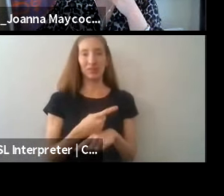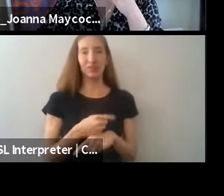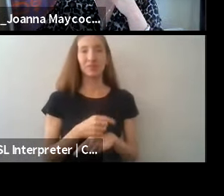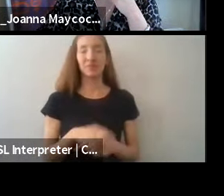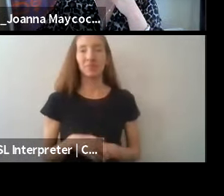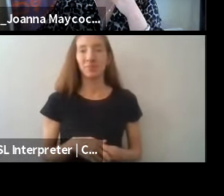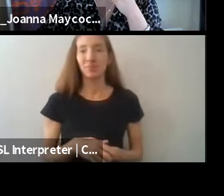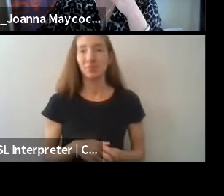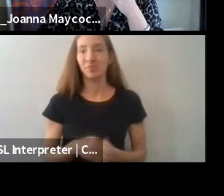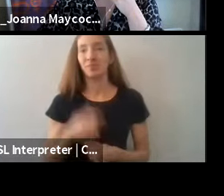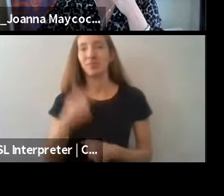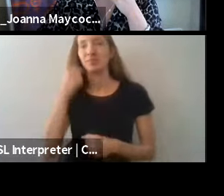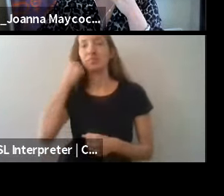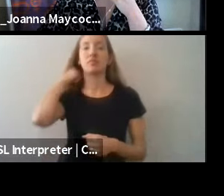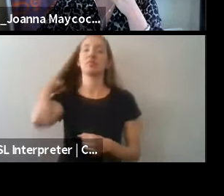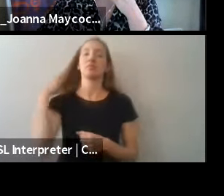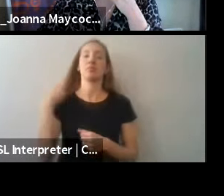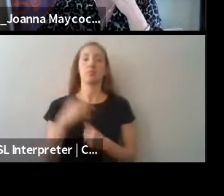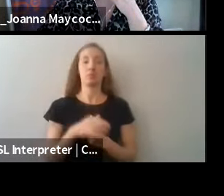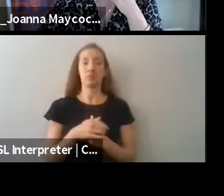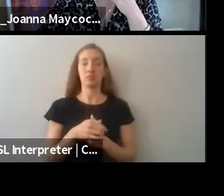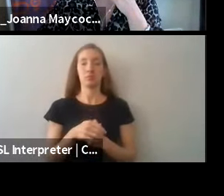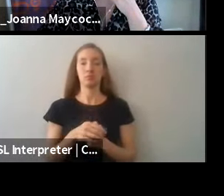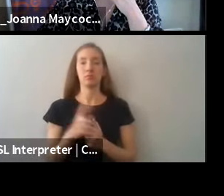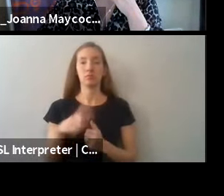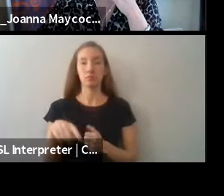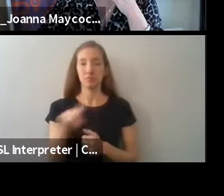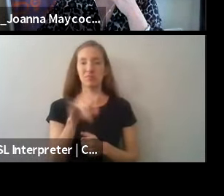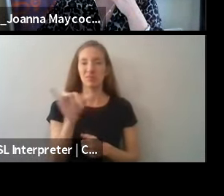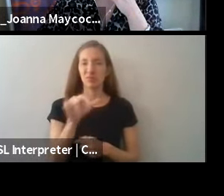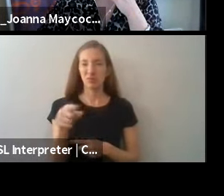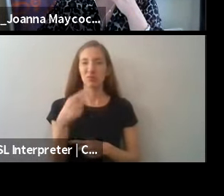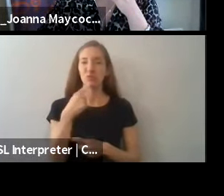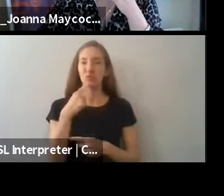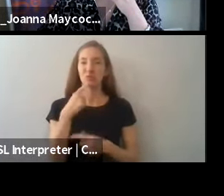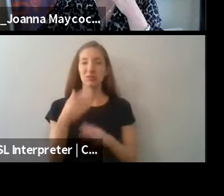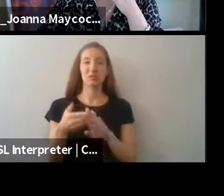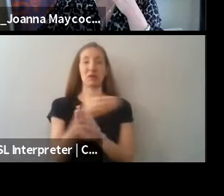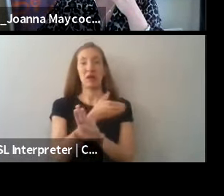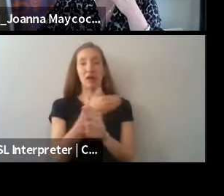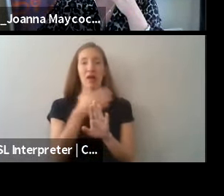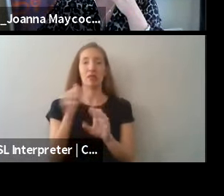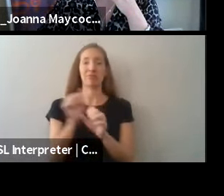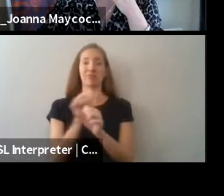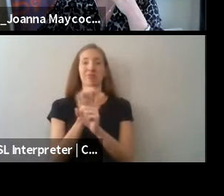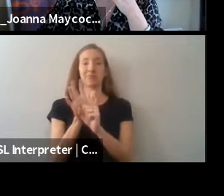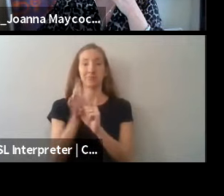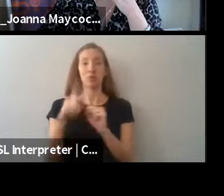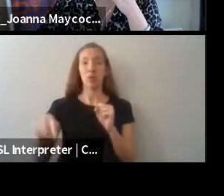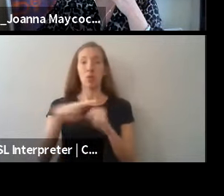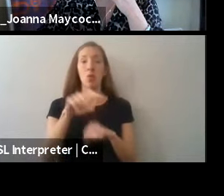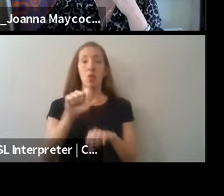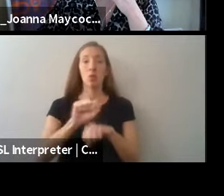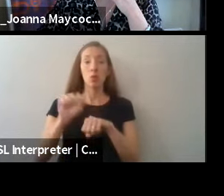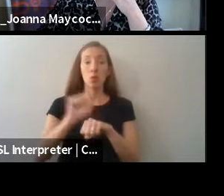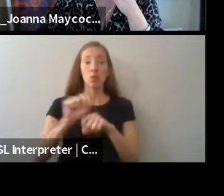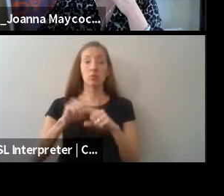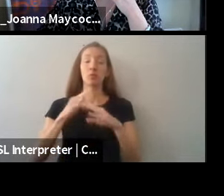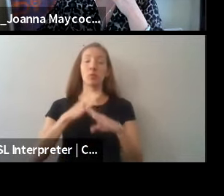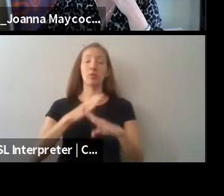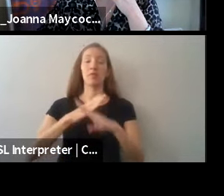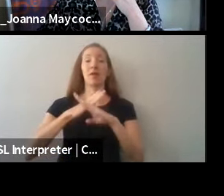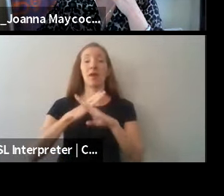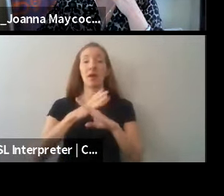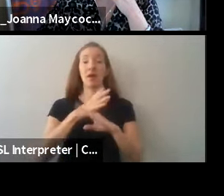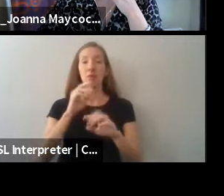As we say, prior to the pandemic, those working to help prevent and respond to gender-based violence were already underfunded, and COVID-19